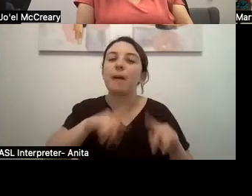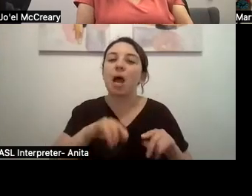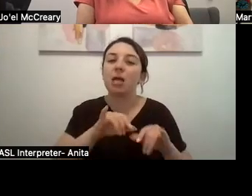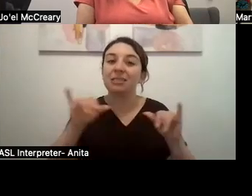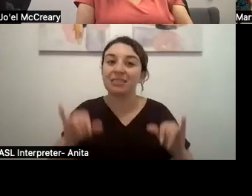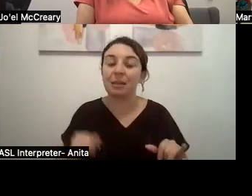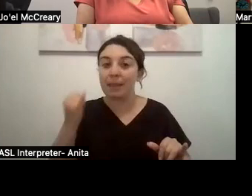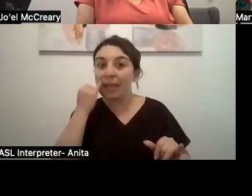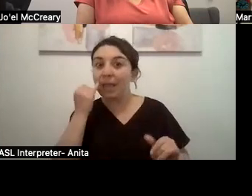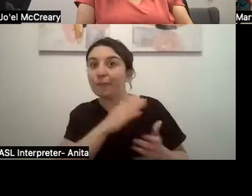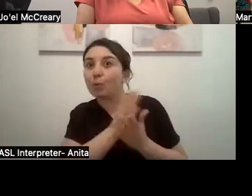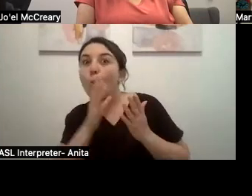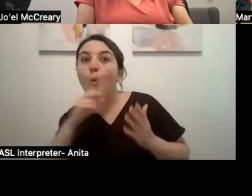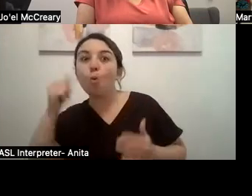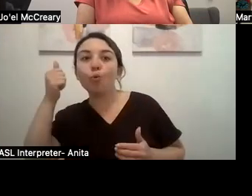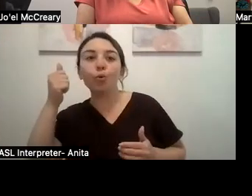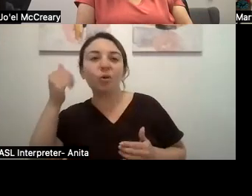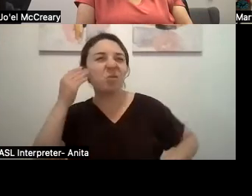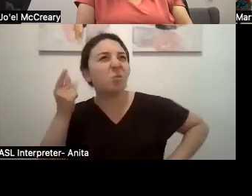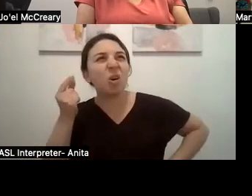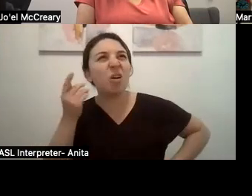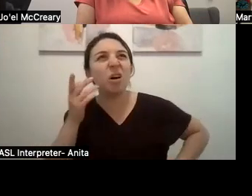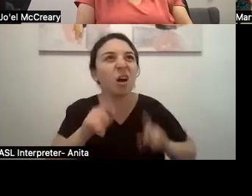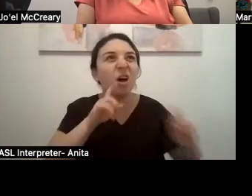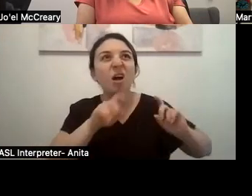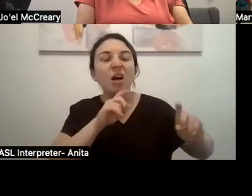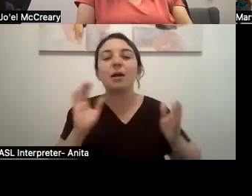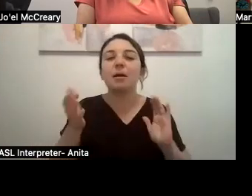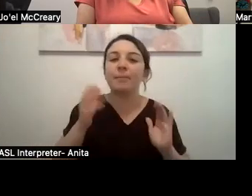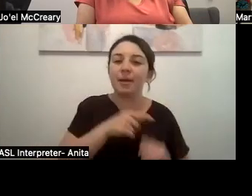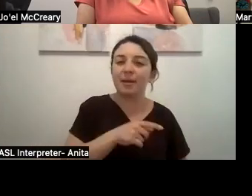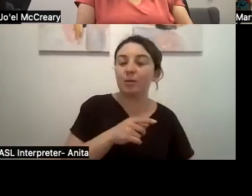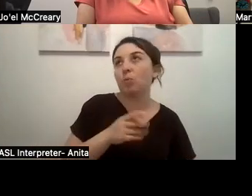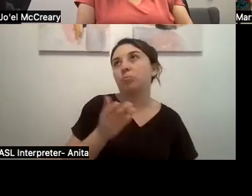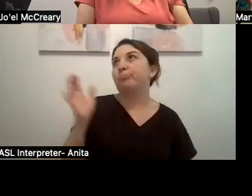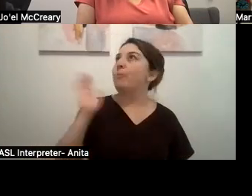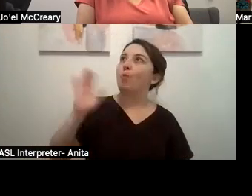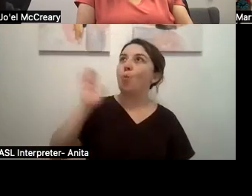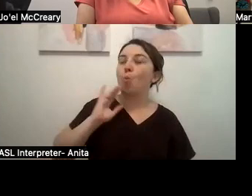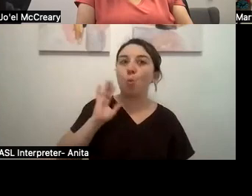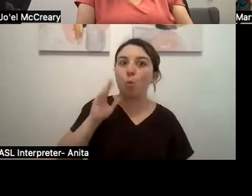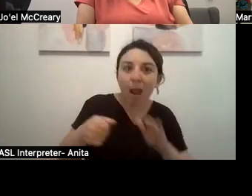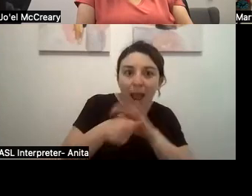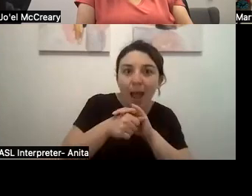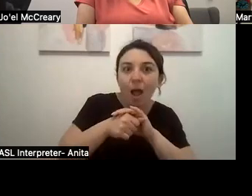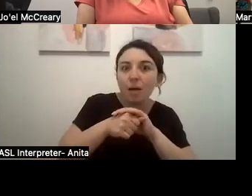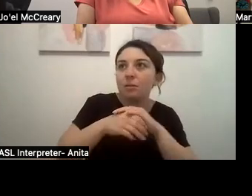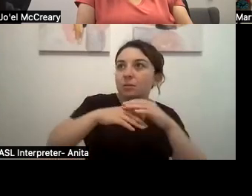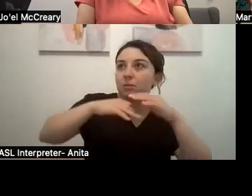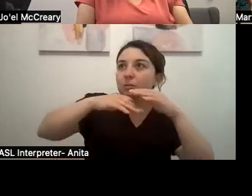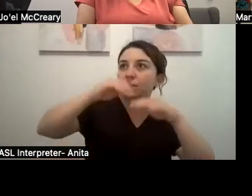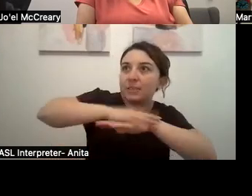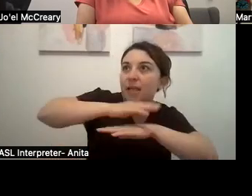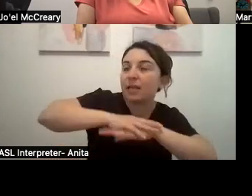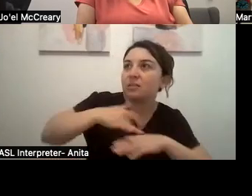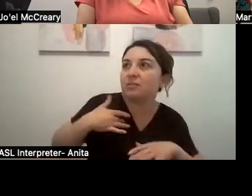kids are, they might be a part of that response system. And it's very different from back in the day when, you know, you hide under a desk and you become a target,